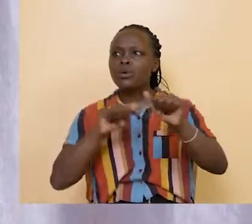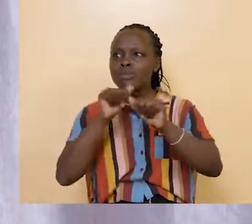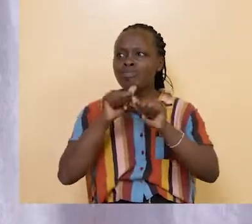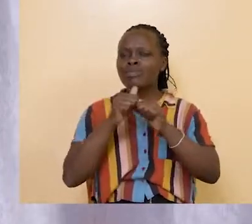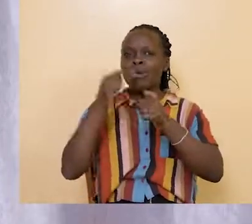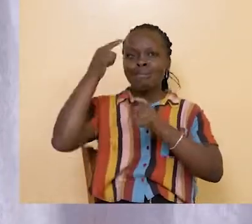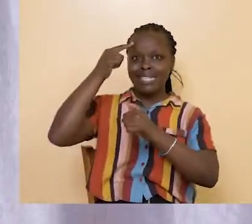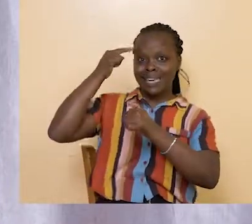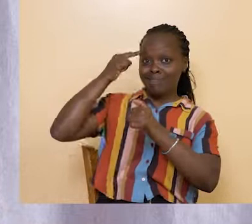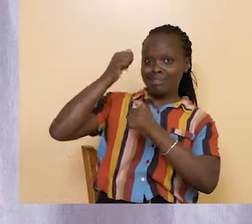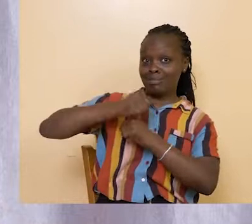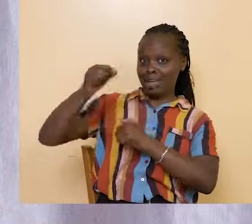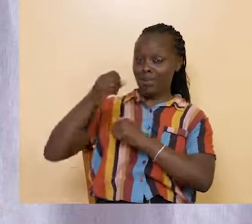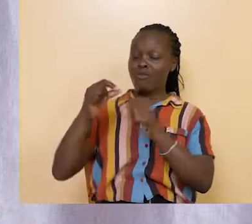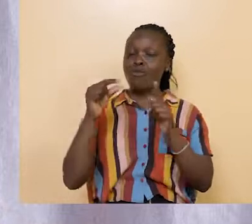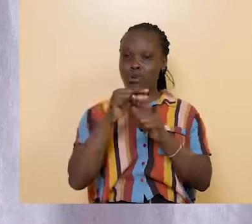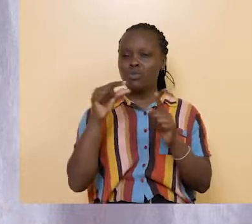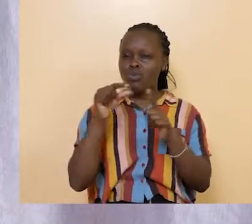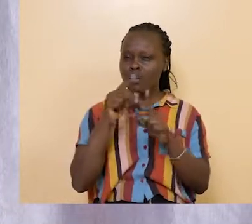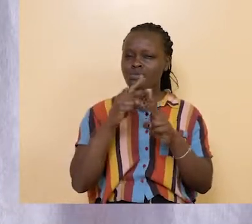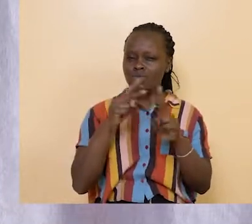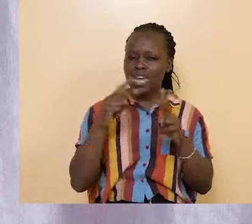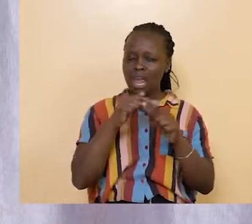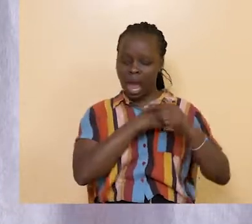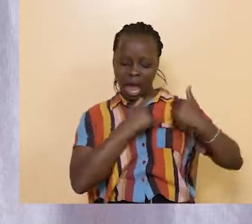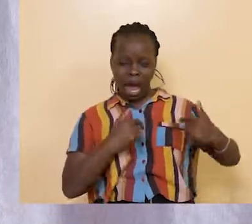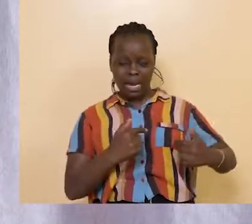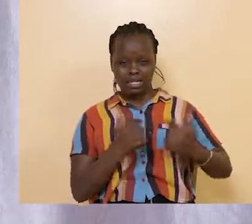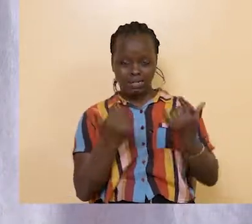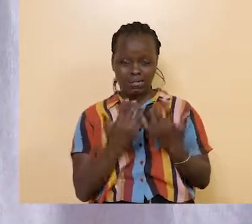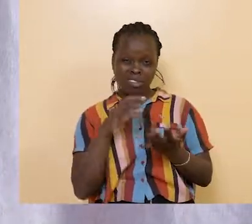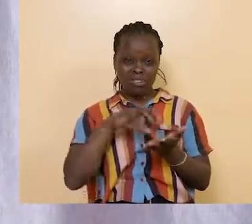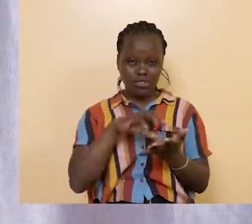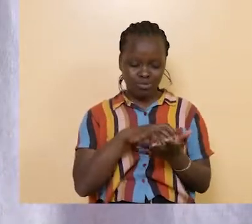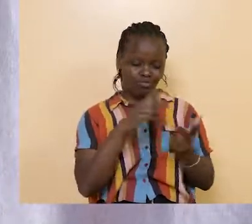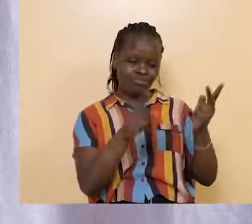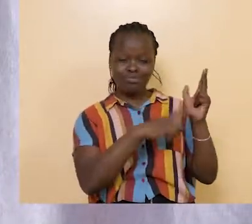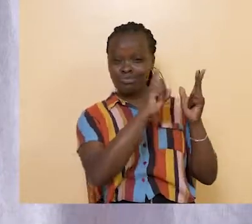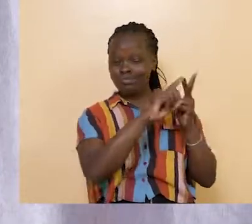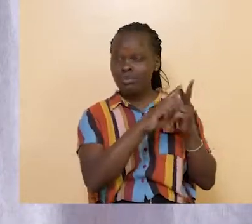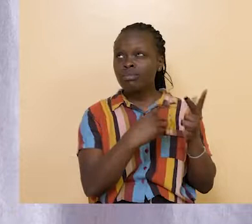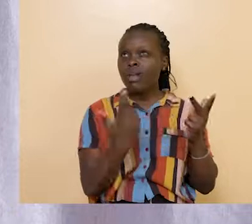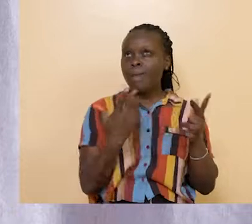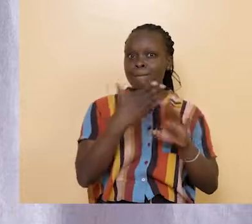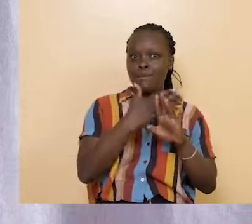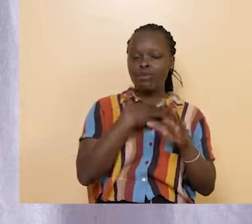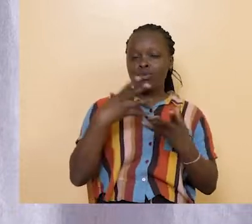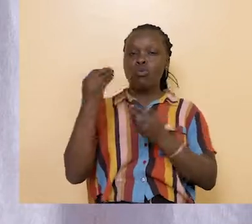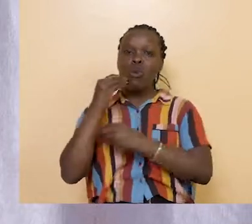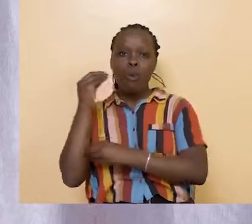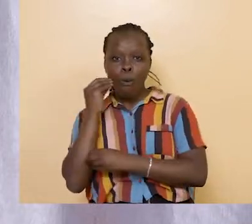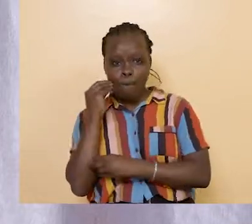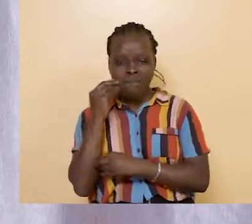side of our words, that our words are actually a heart issue. And the third thing I want us to do before we leave here, it would